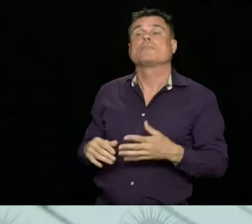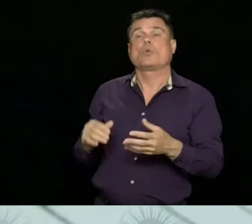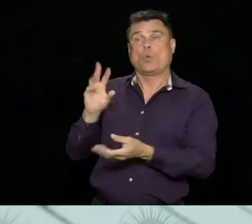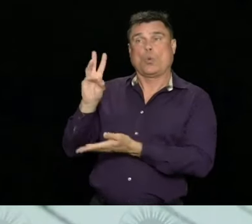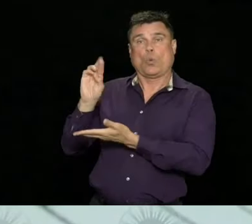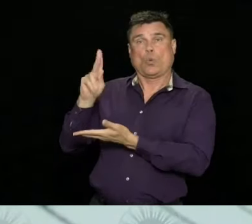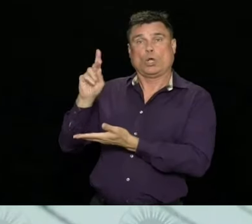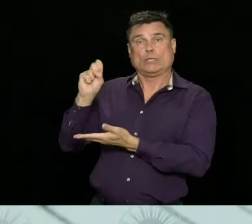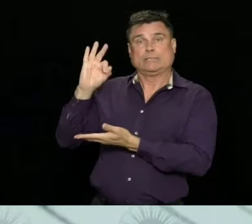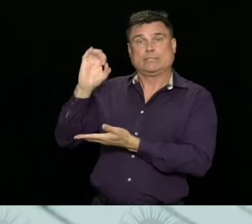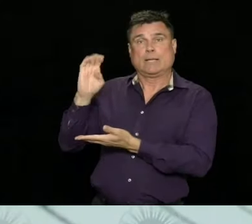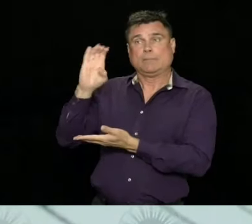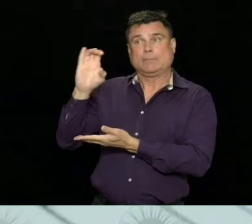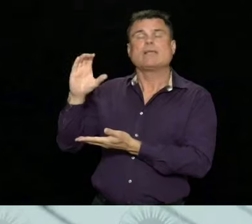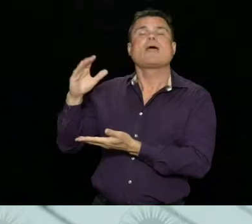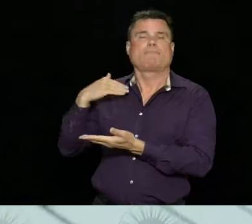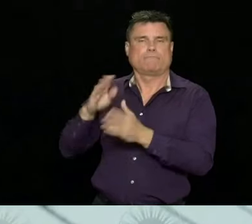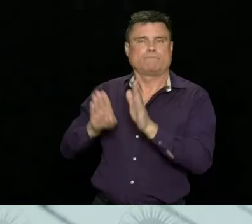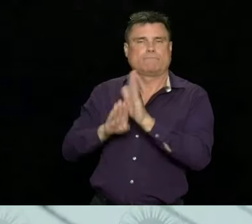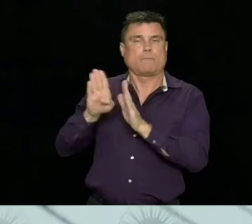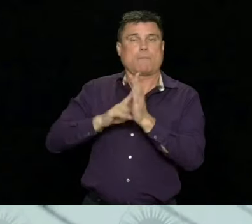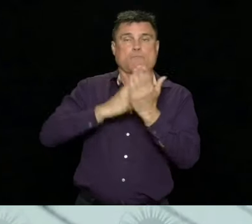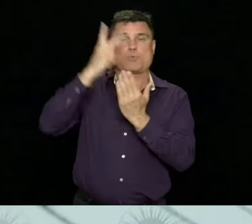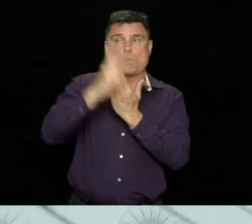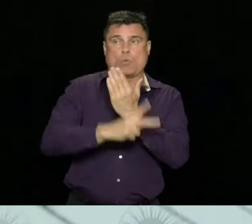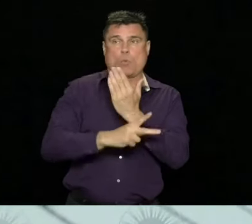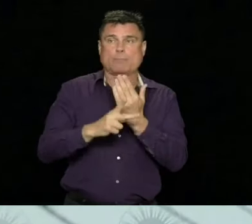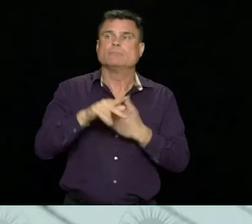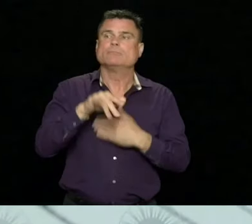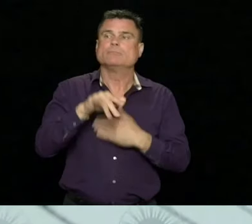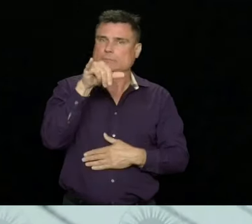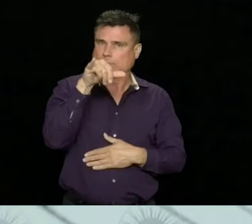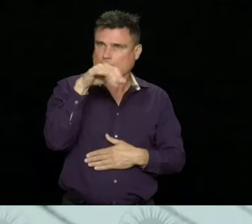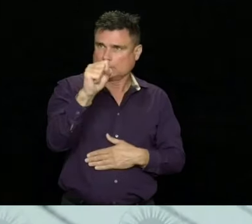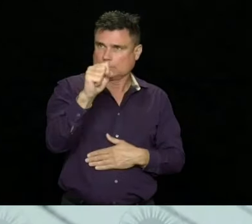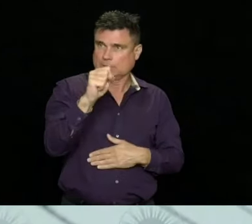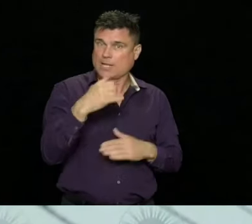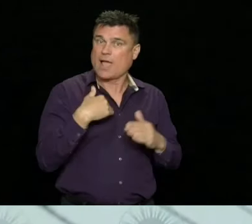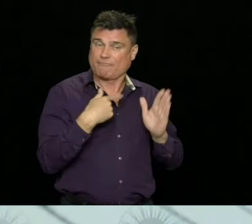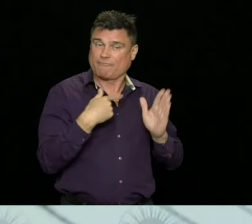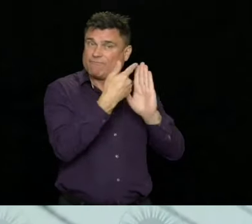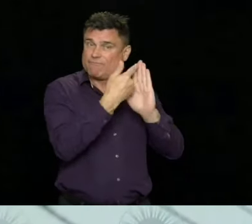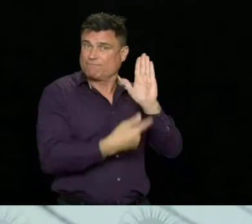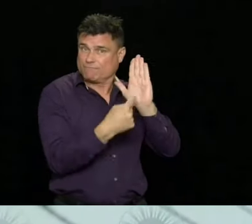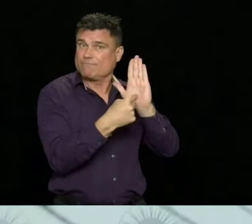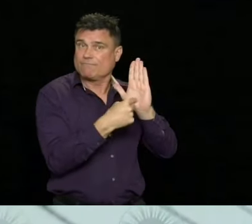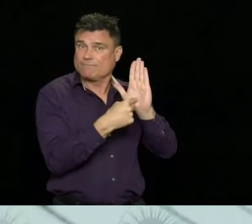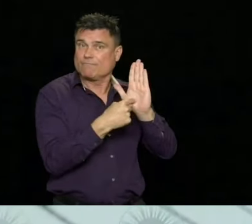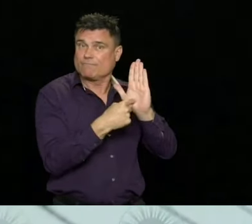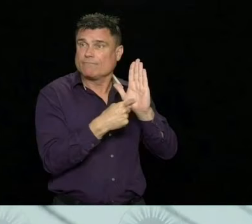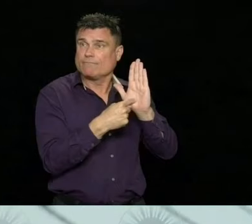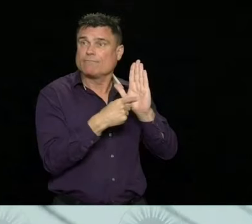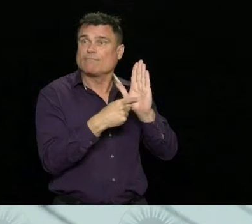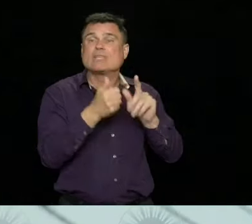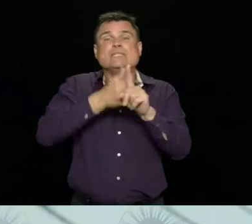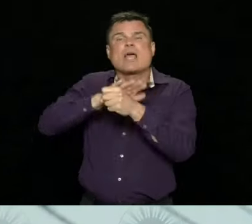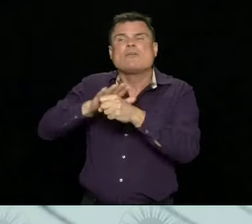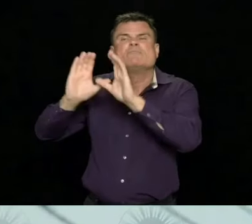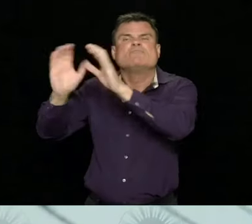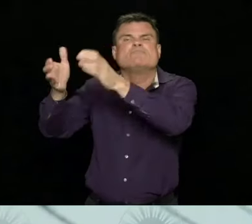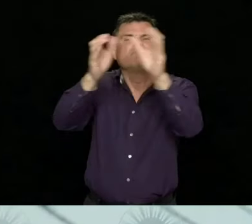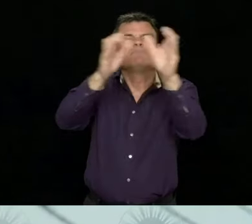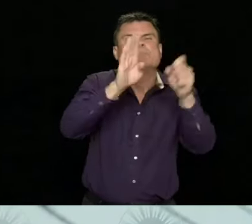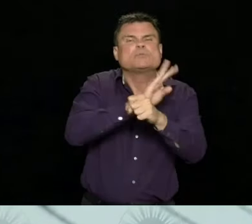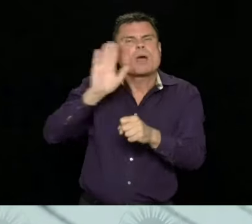guidelines, and every sector is different, and within that sector, every business is different. And when it comes to hair salons